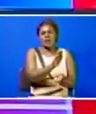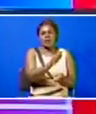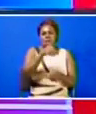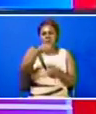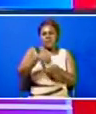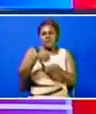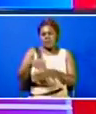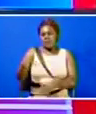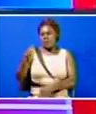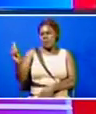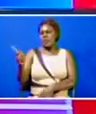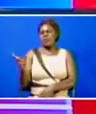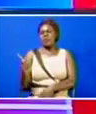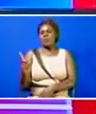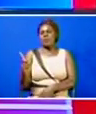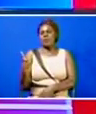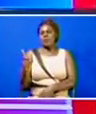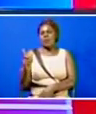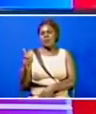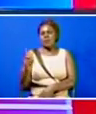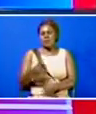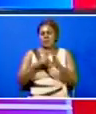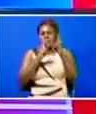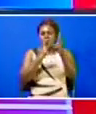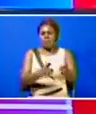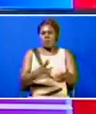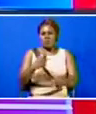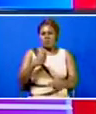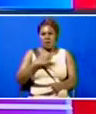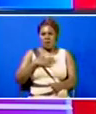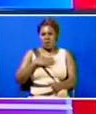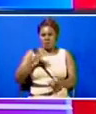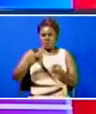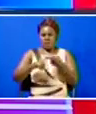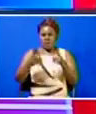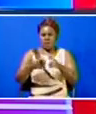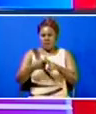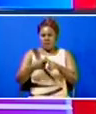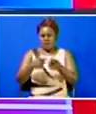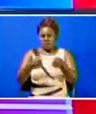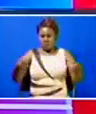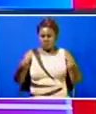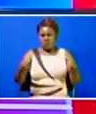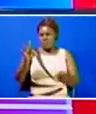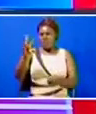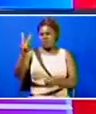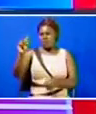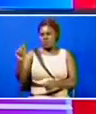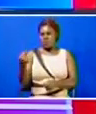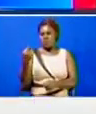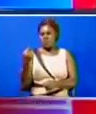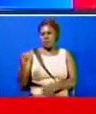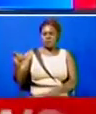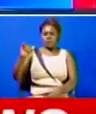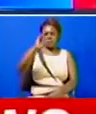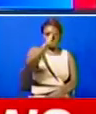internal container depot here in Nairobi. An exclusive report by our sister publication, The Standard, established that 32,000 import and